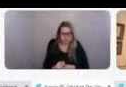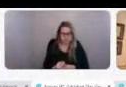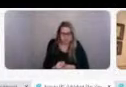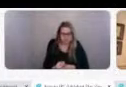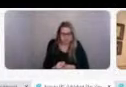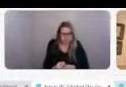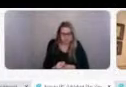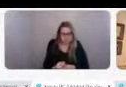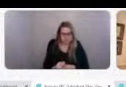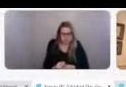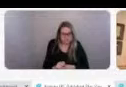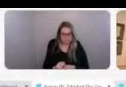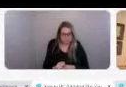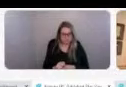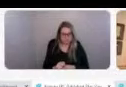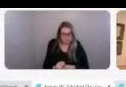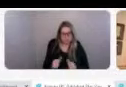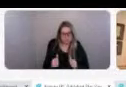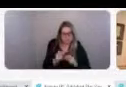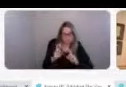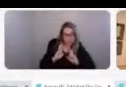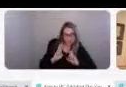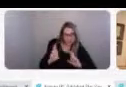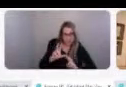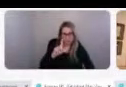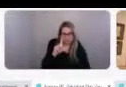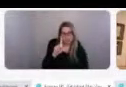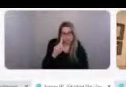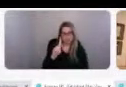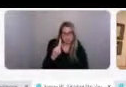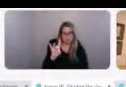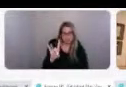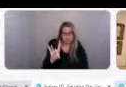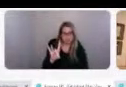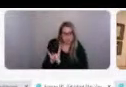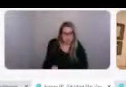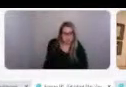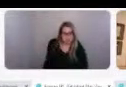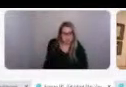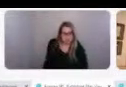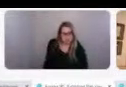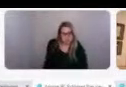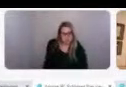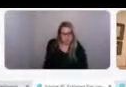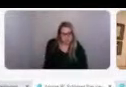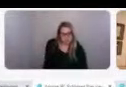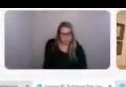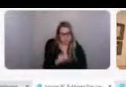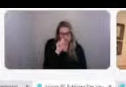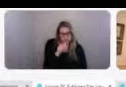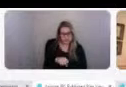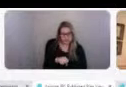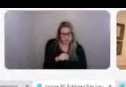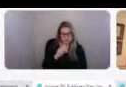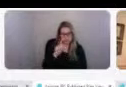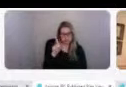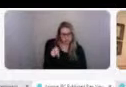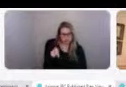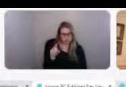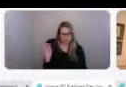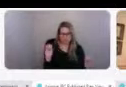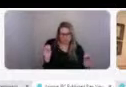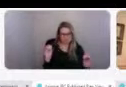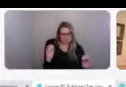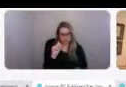um with respect to healthy eight the uh the south boundary should be no no further